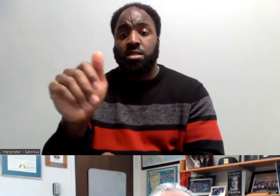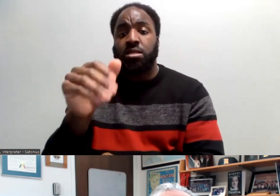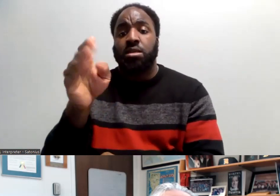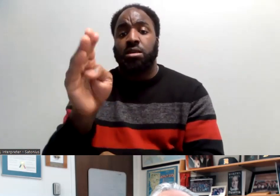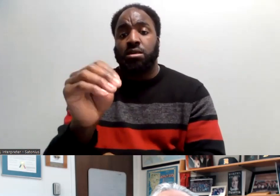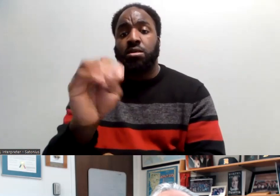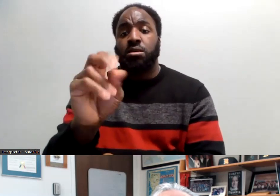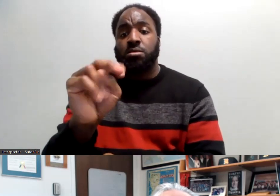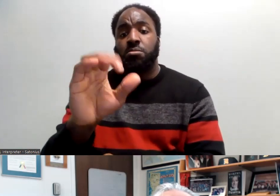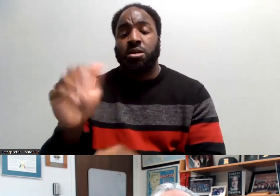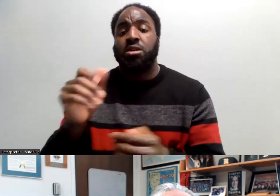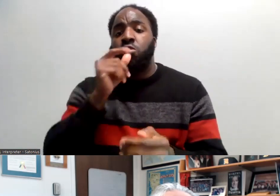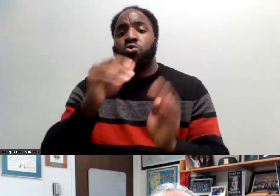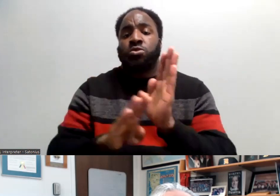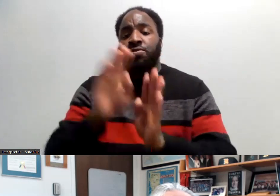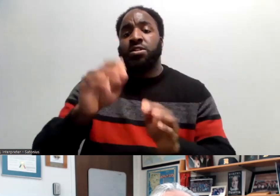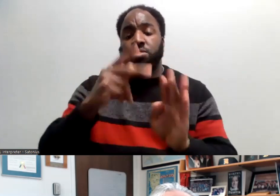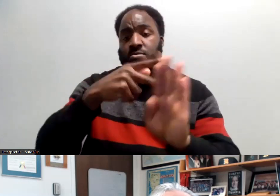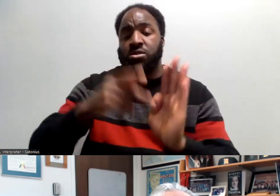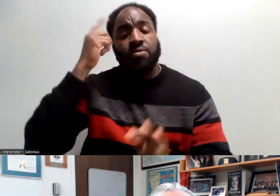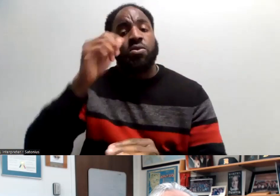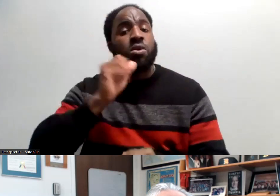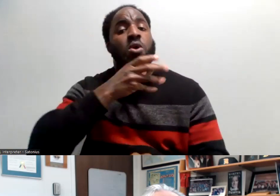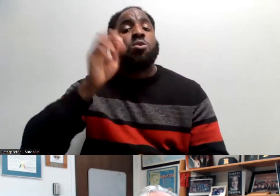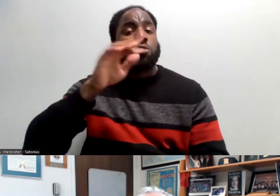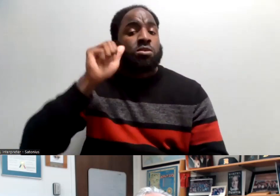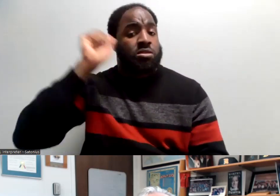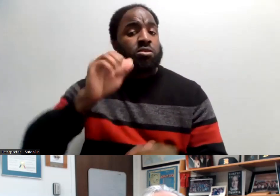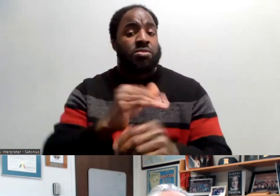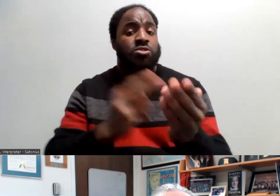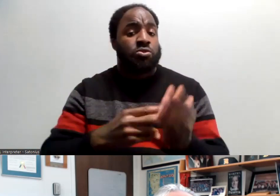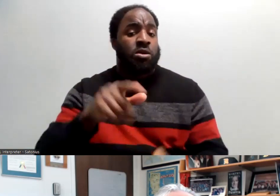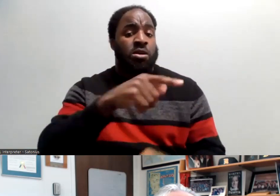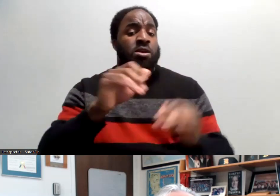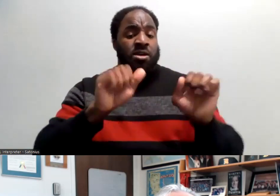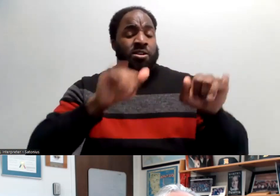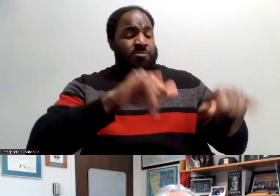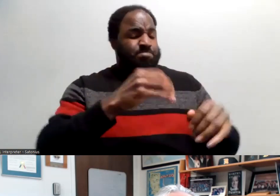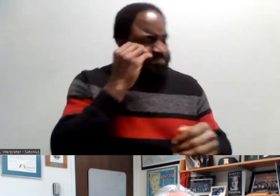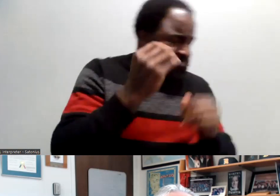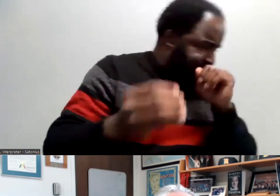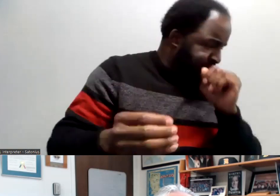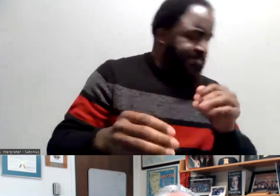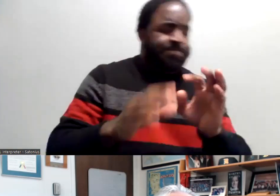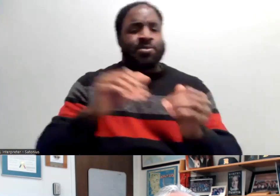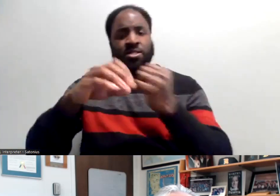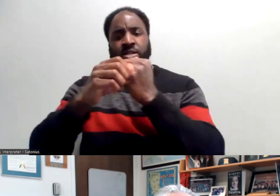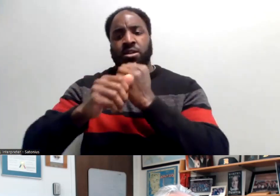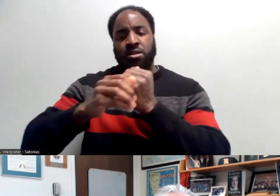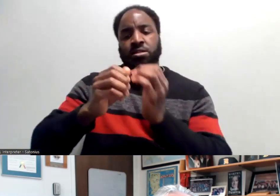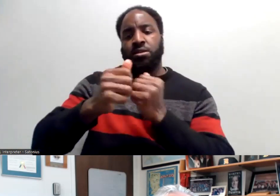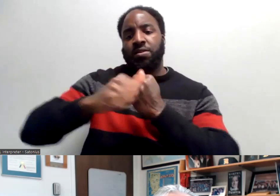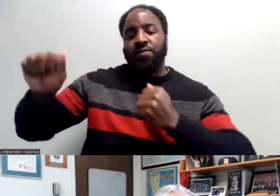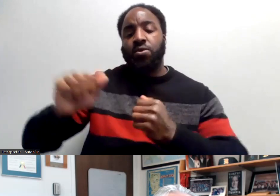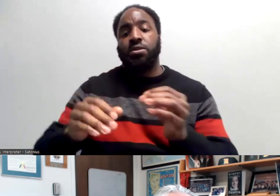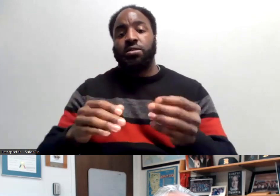subsidy programs for older adults to ensure that they can remain at home and avoid having